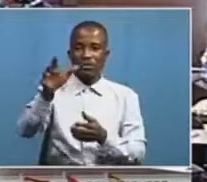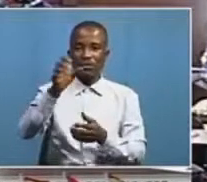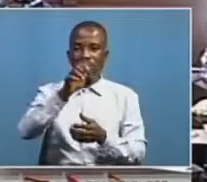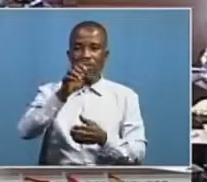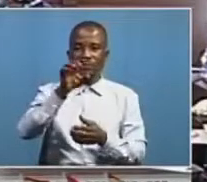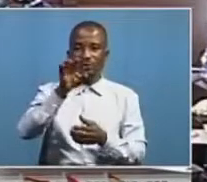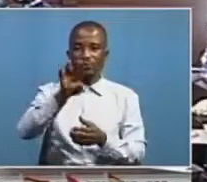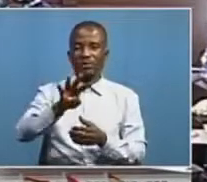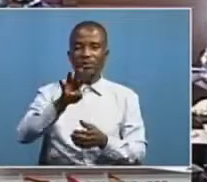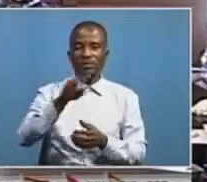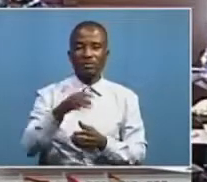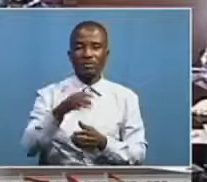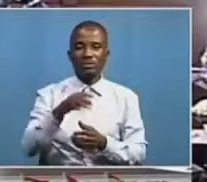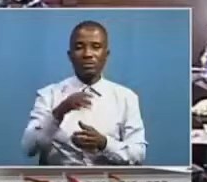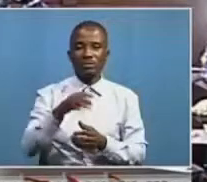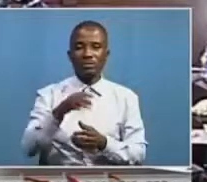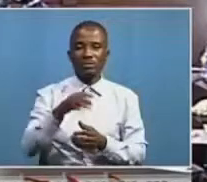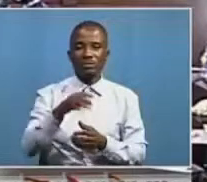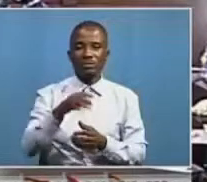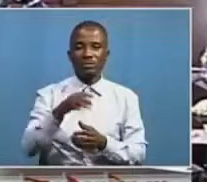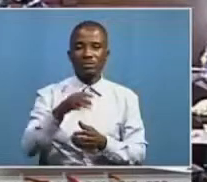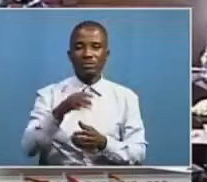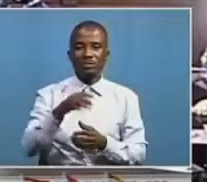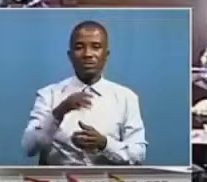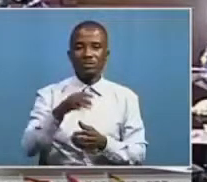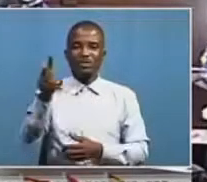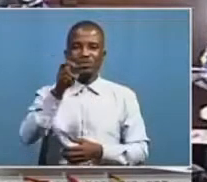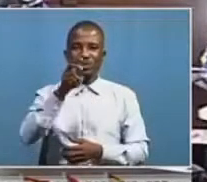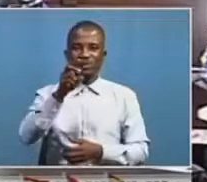13,222,540. So